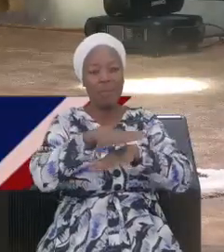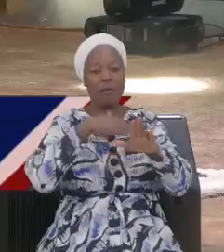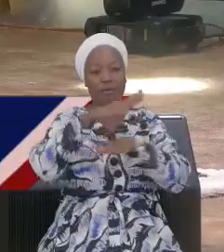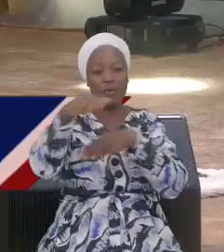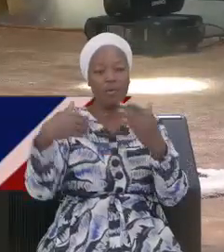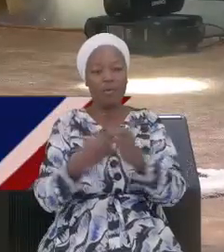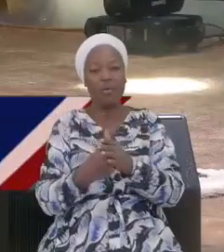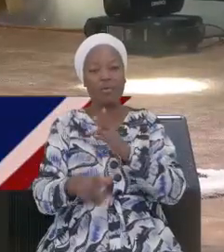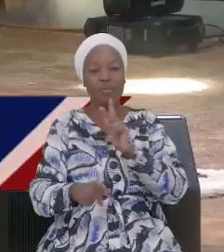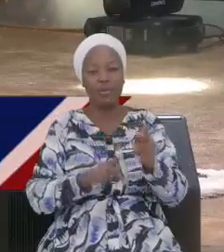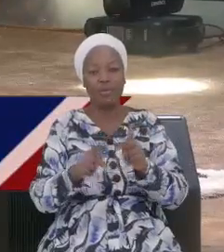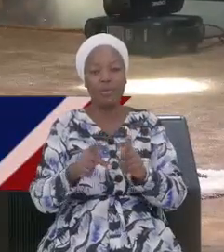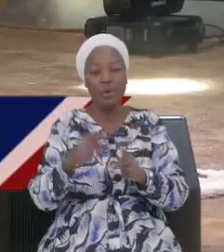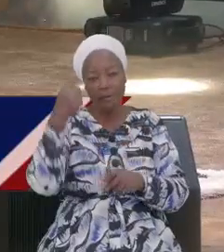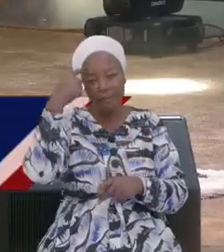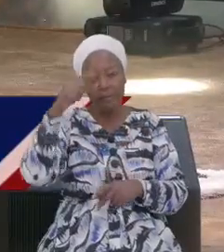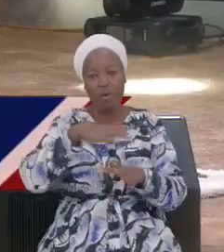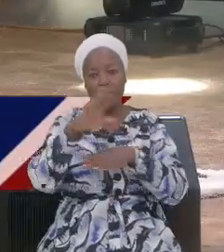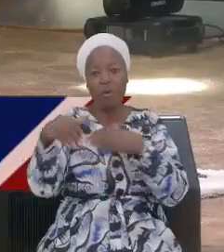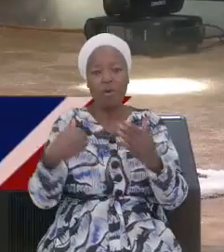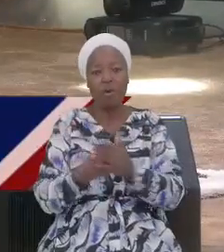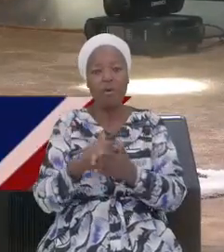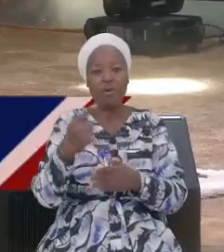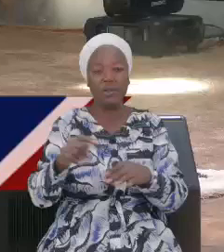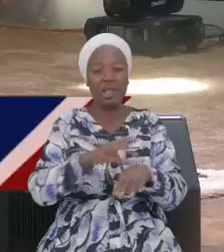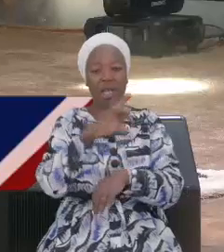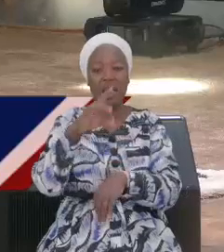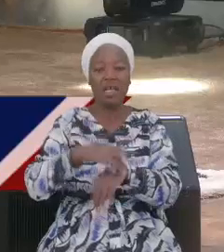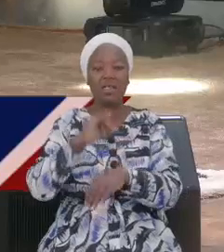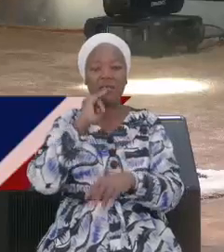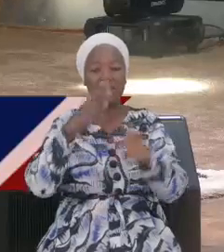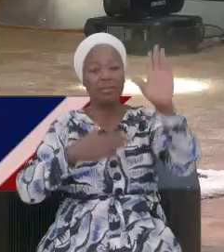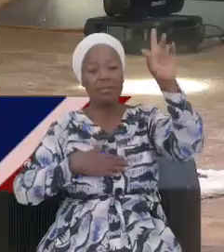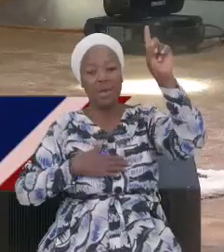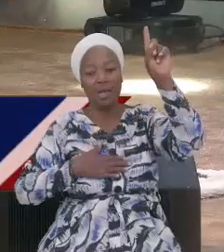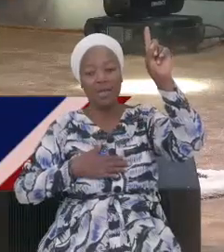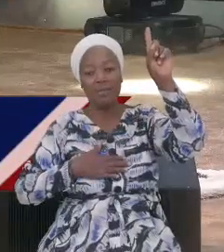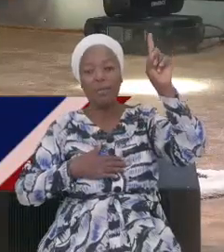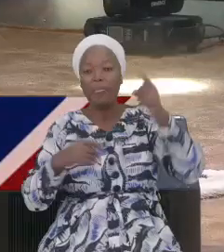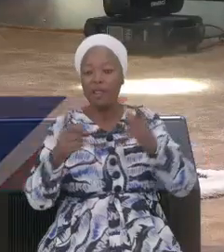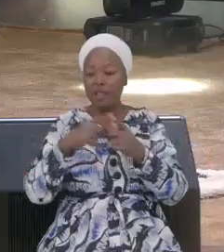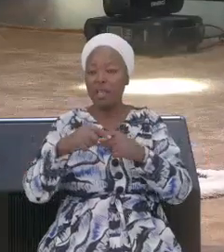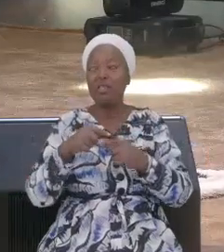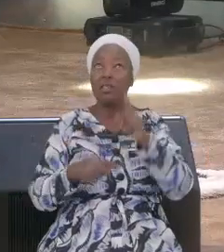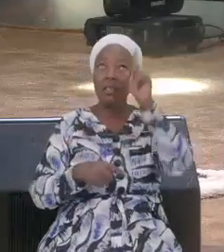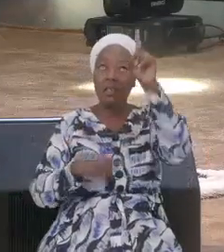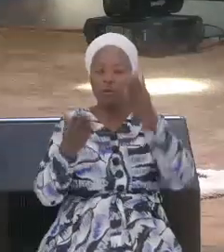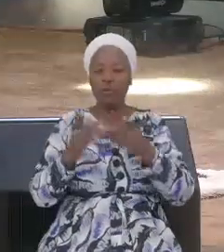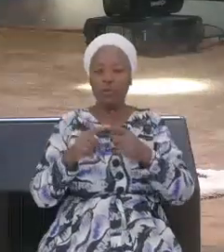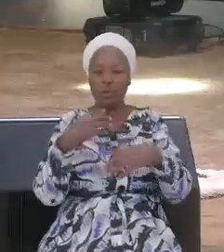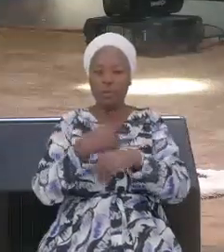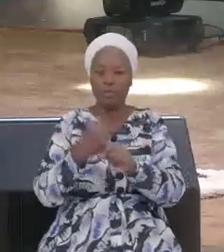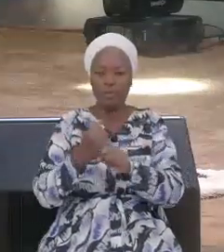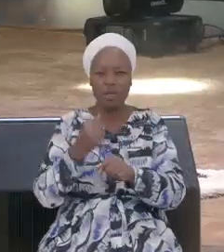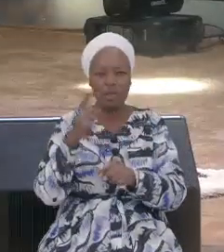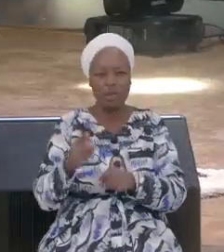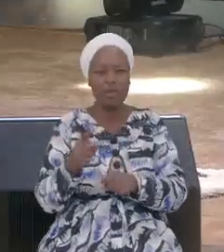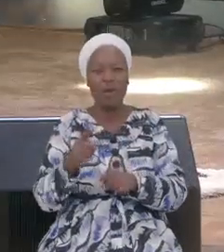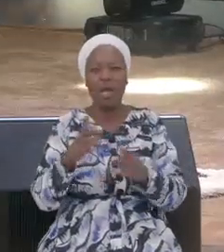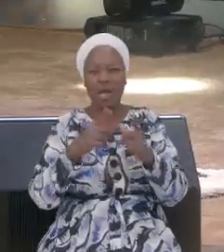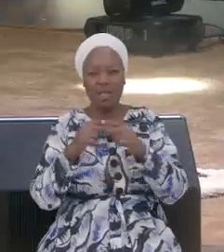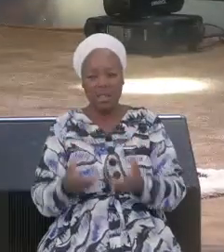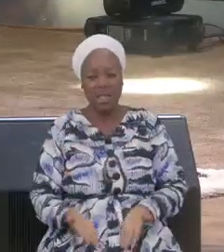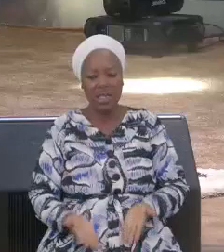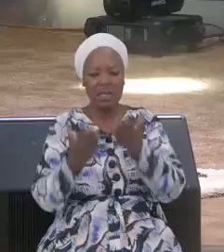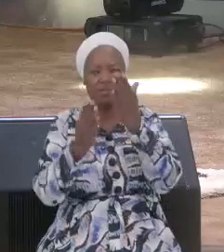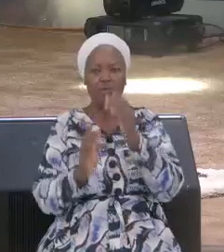all people, for all the earth is mine. He wants to lift you up above all the